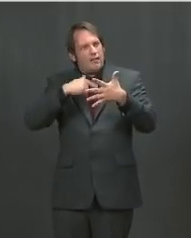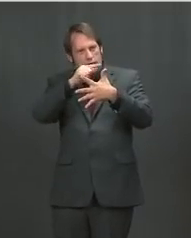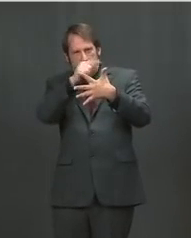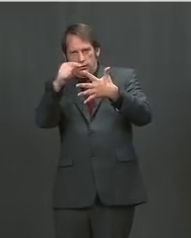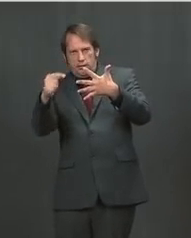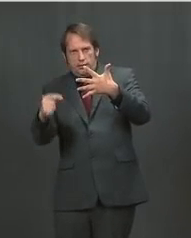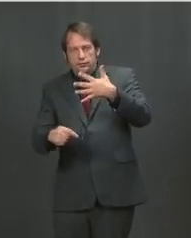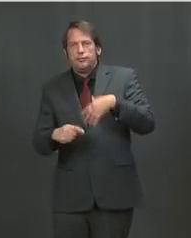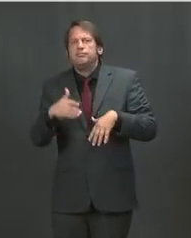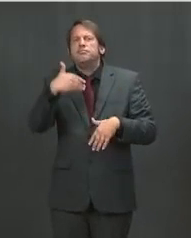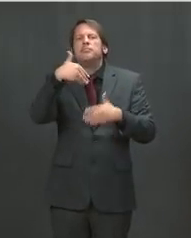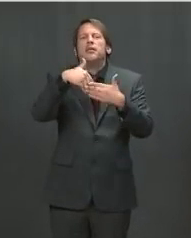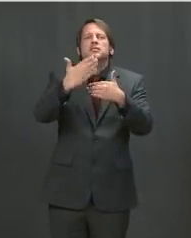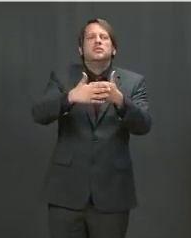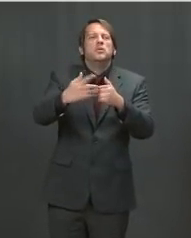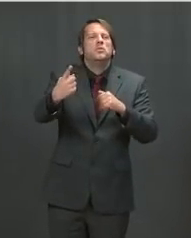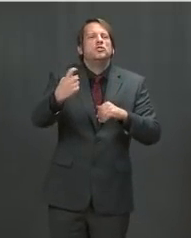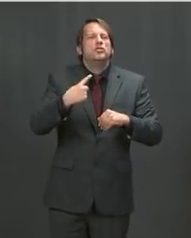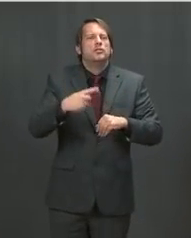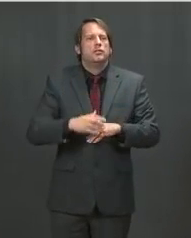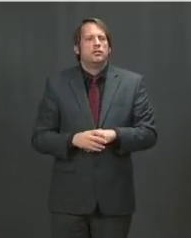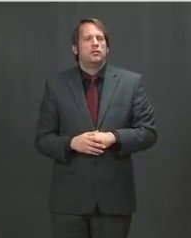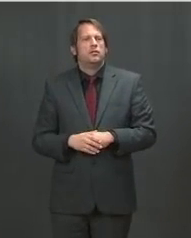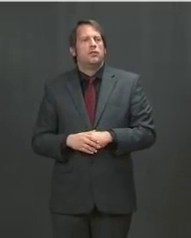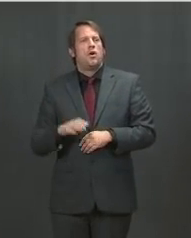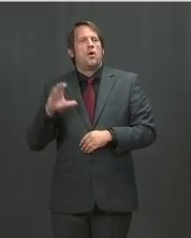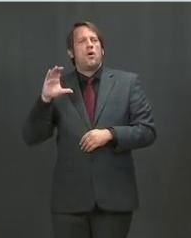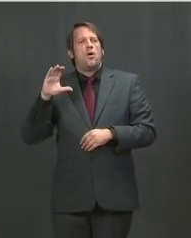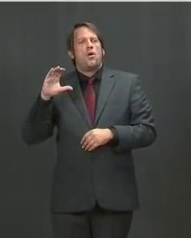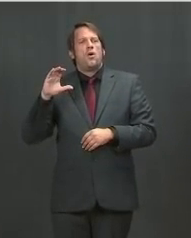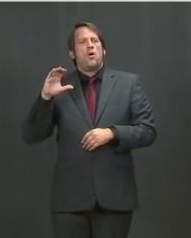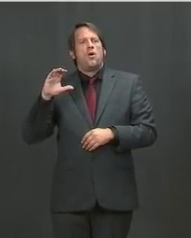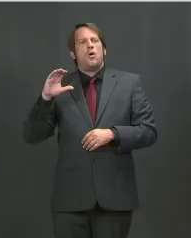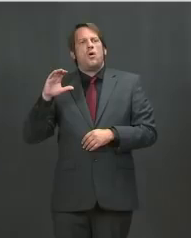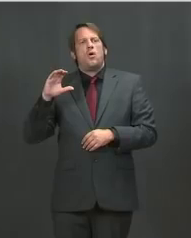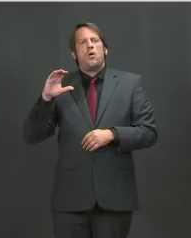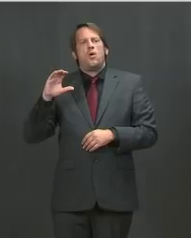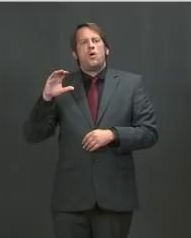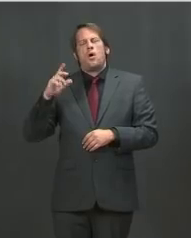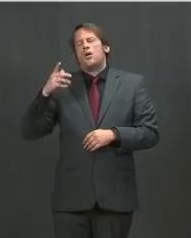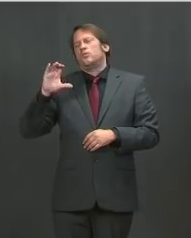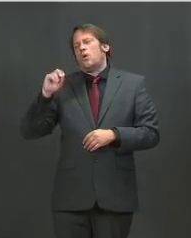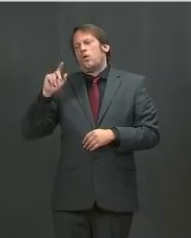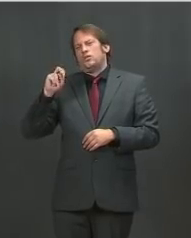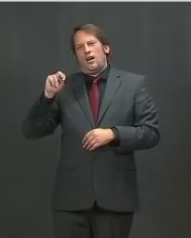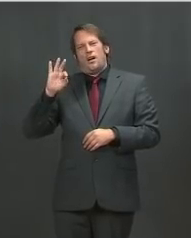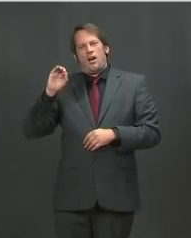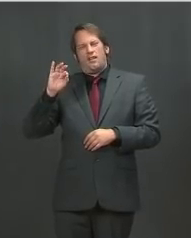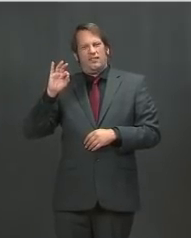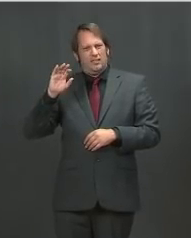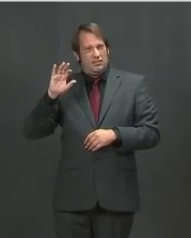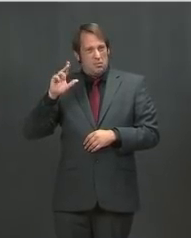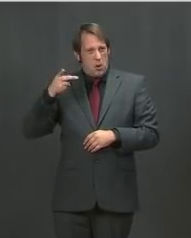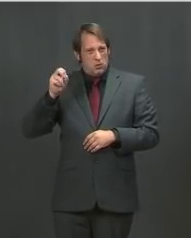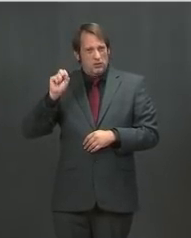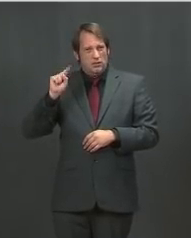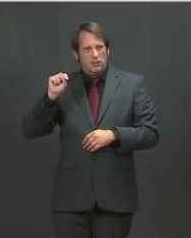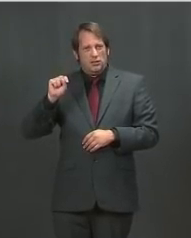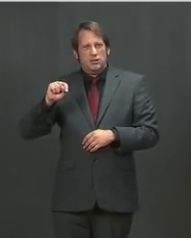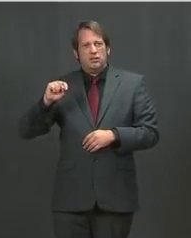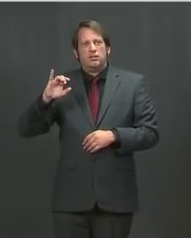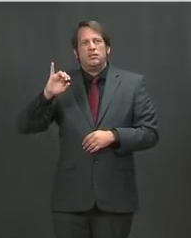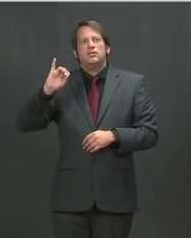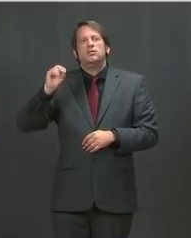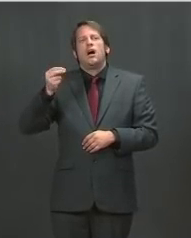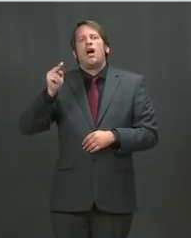Let's go to Jonathan Cohn at Huffington Post. Hi, thanks for taking my question. Actually, I have something of a follow-up on that because I also happen to be